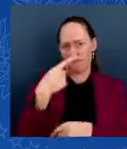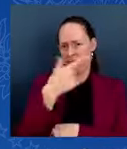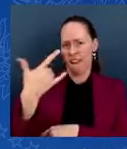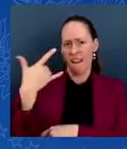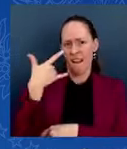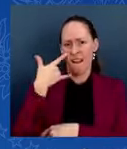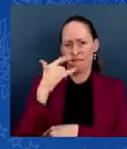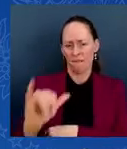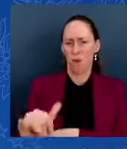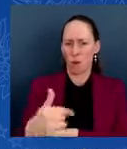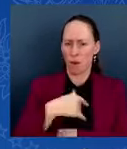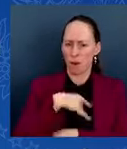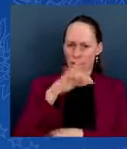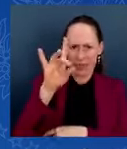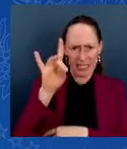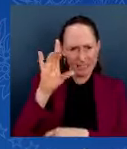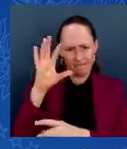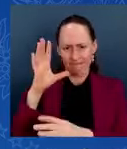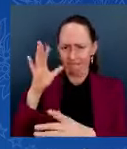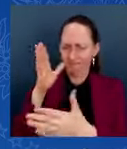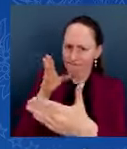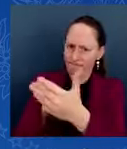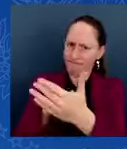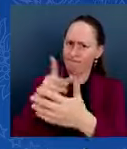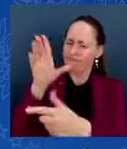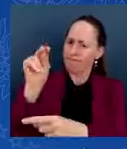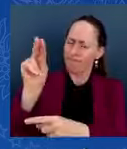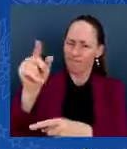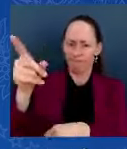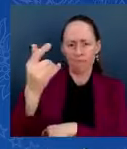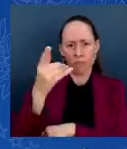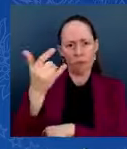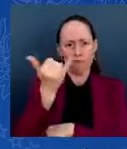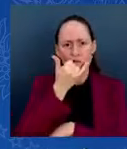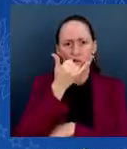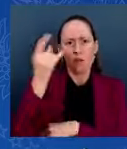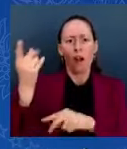illegally inflating the cost of drugs, and we won